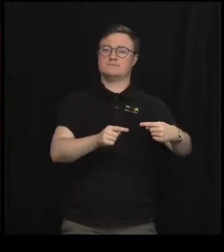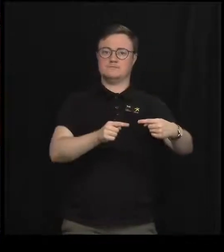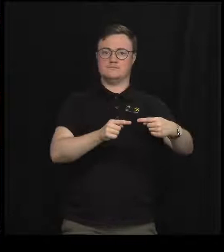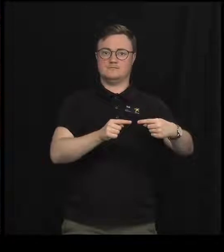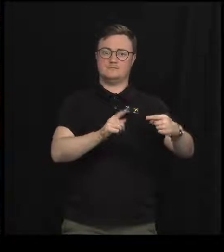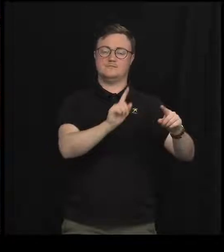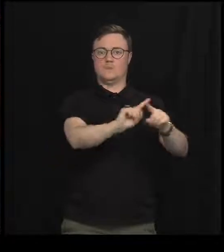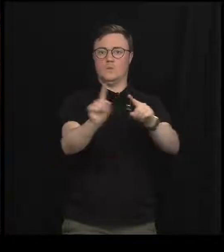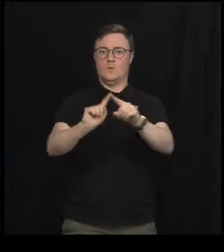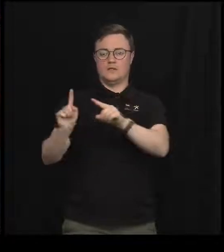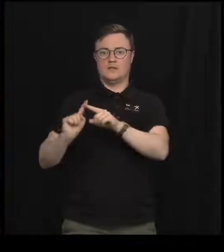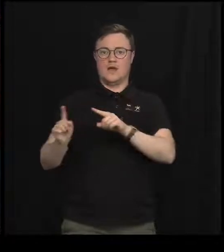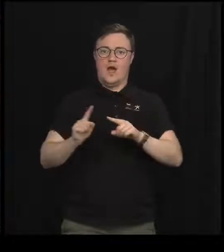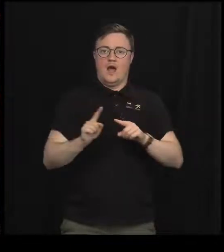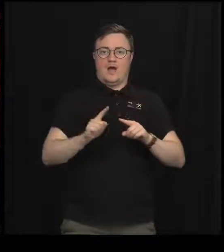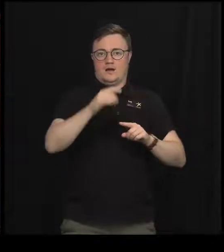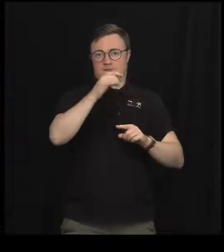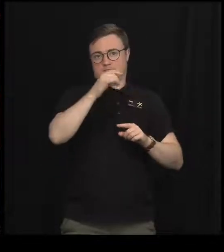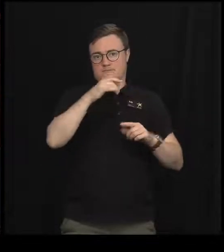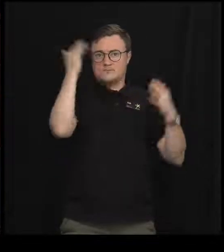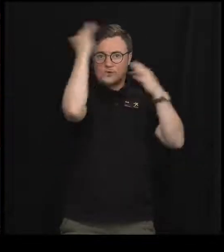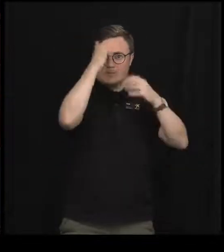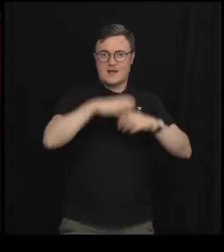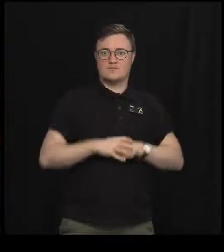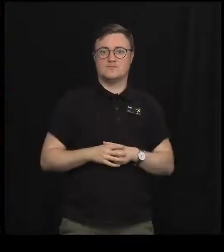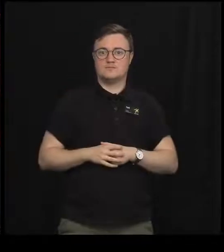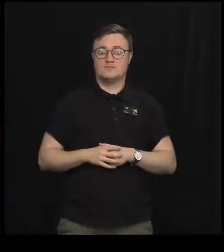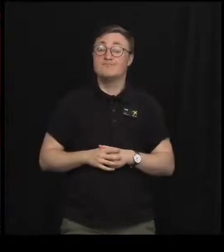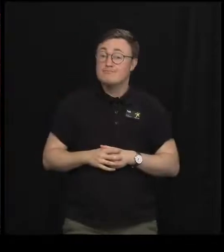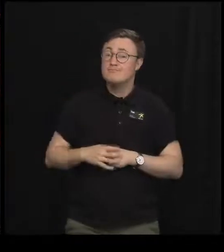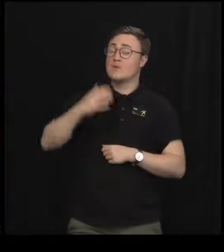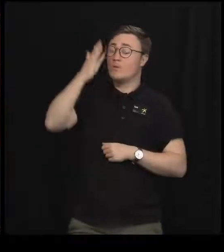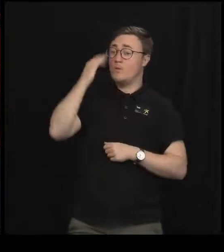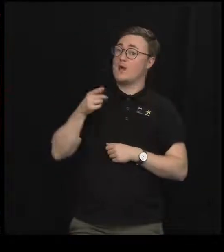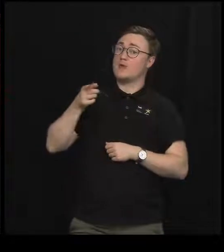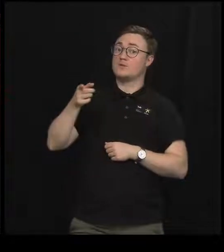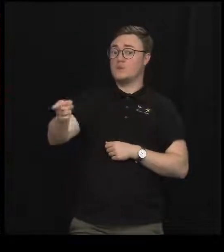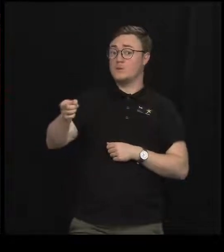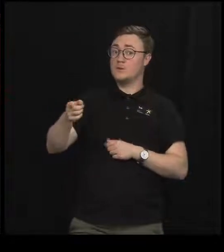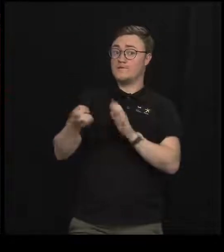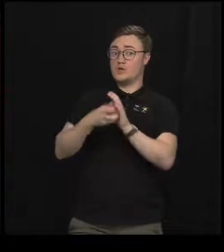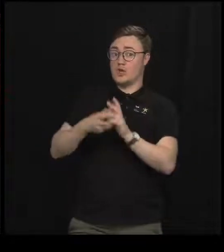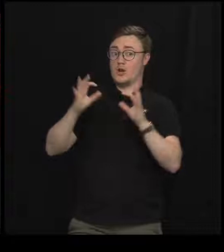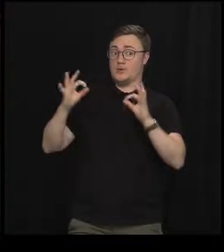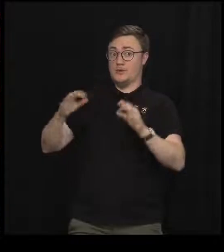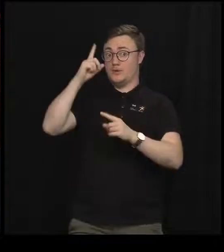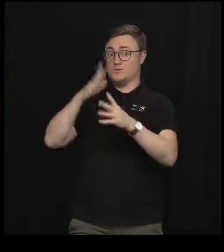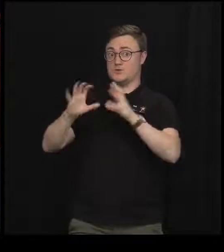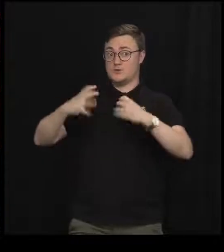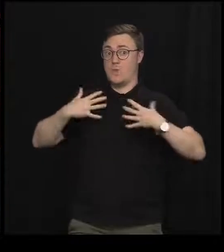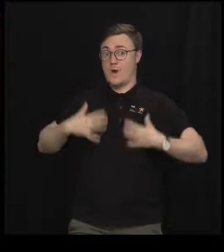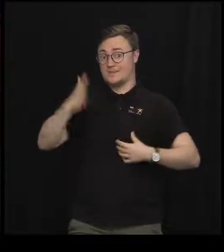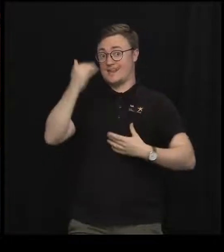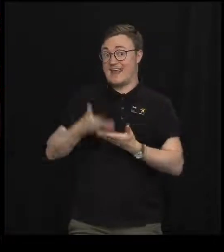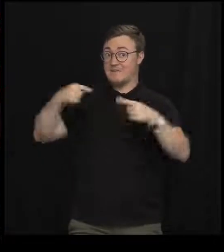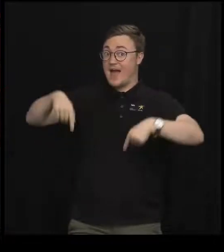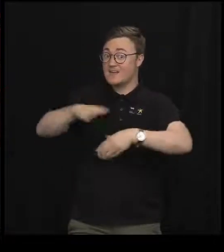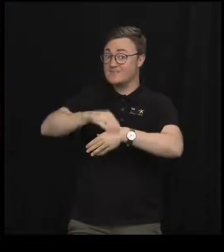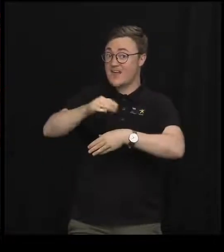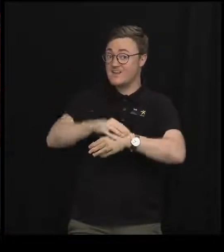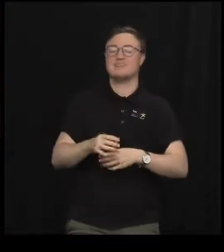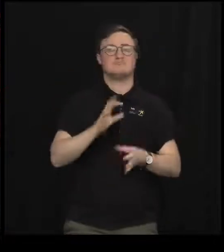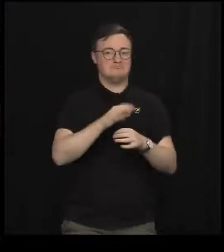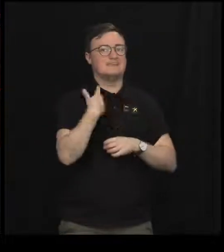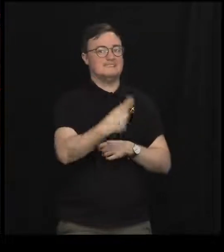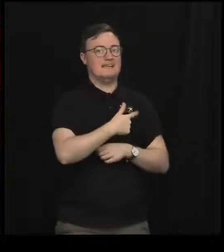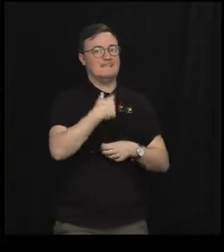Thomas, globally, can you get, Pernilla, some solutions to mental health issues in Sweden too? That's exactly what we're working on now. So we're discussing